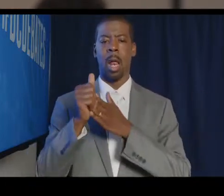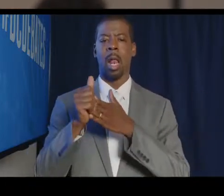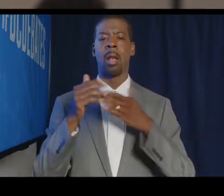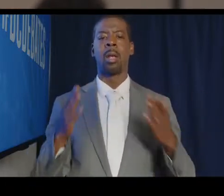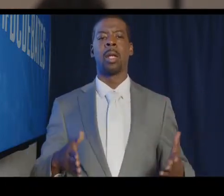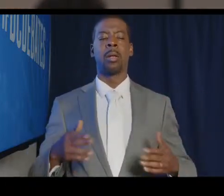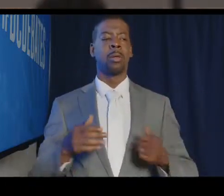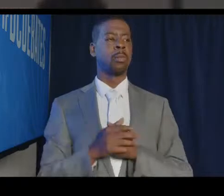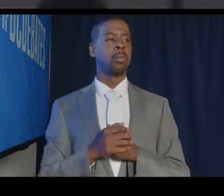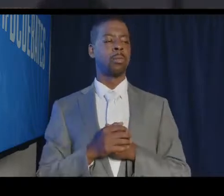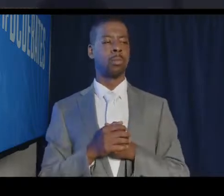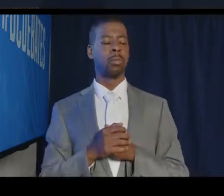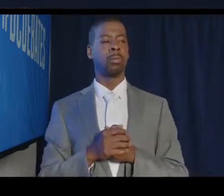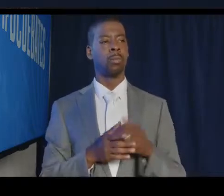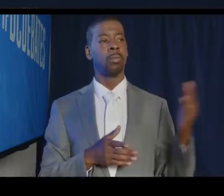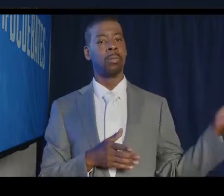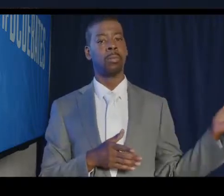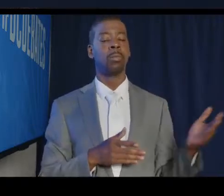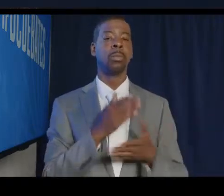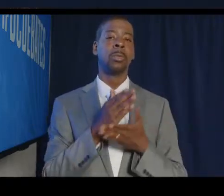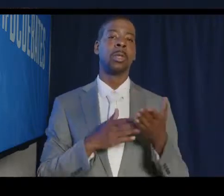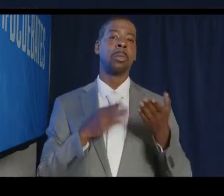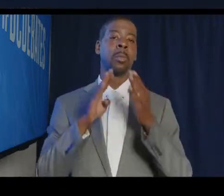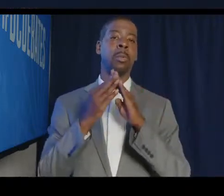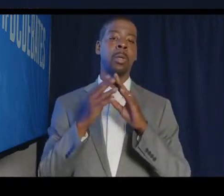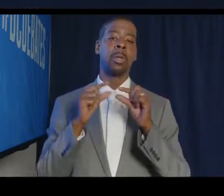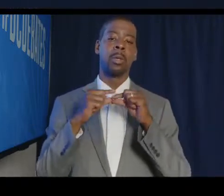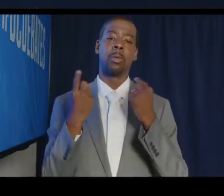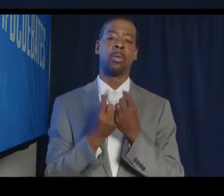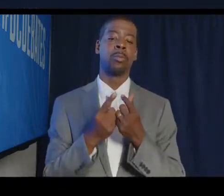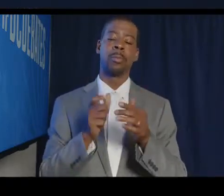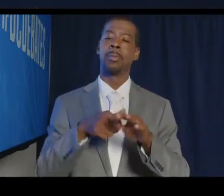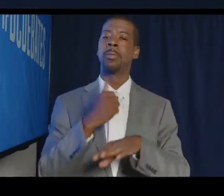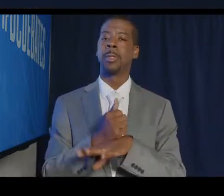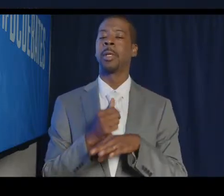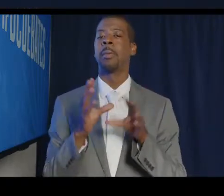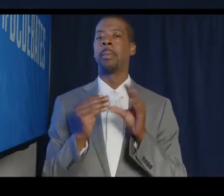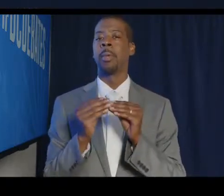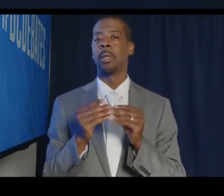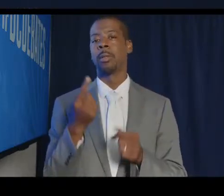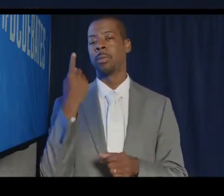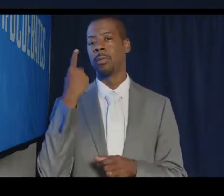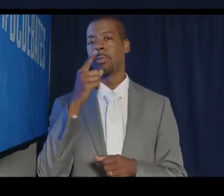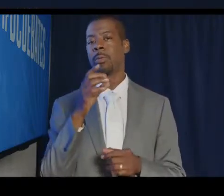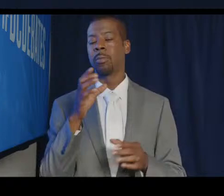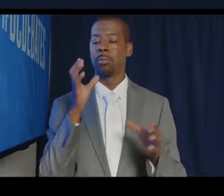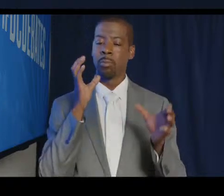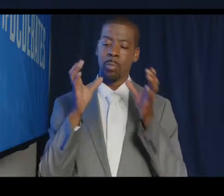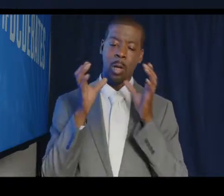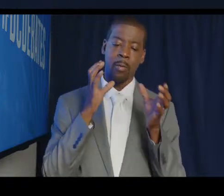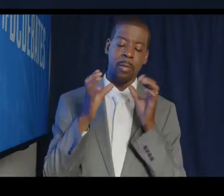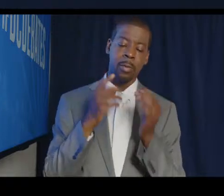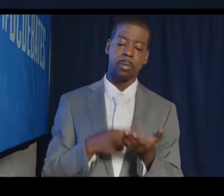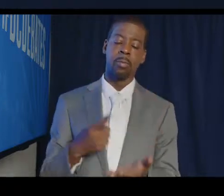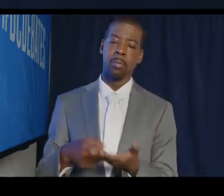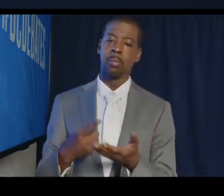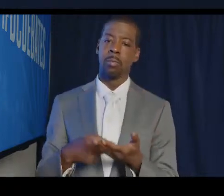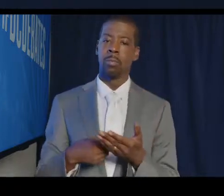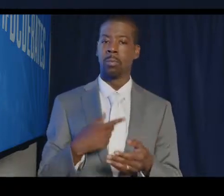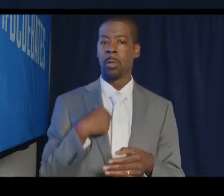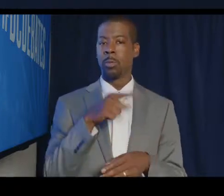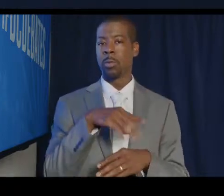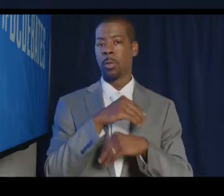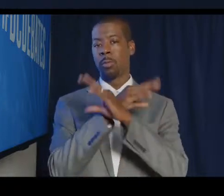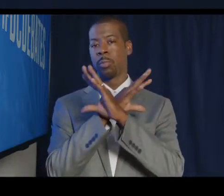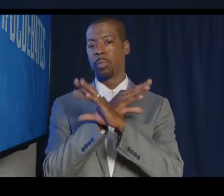unstable? Yeah, there have been a couple of community groups who have set up meetings to have conversations with folks. I've attended one of those Zooms. I was